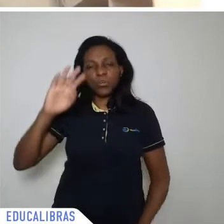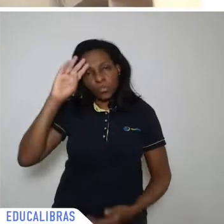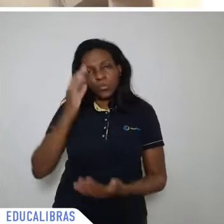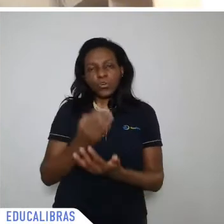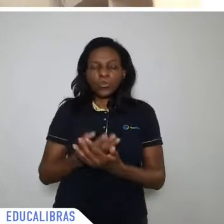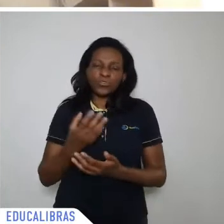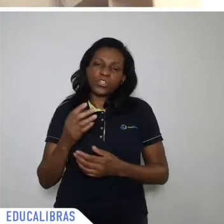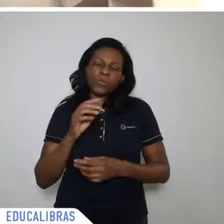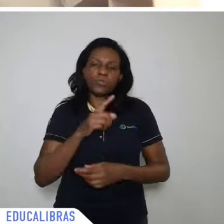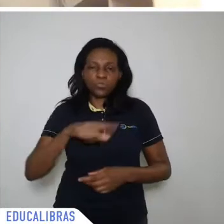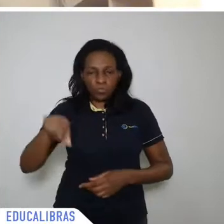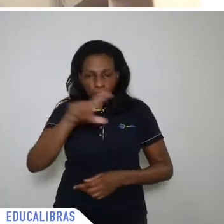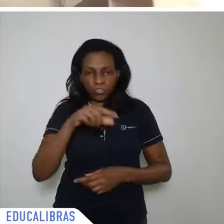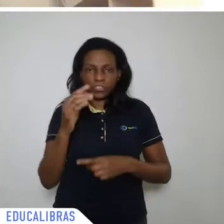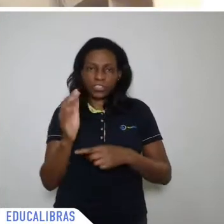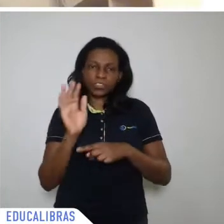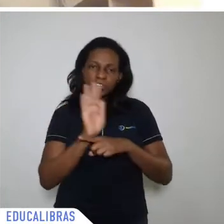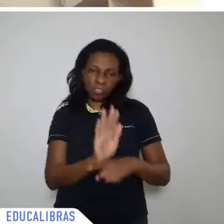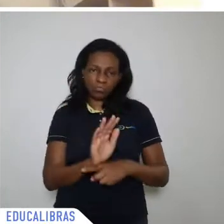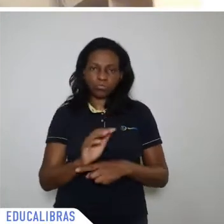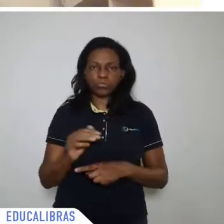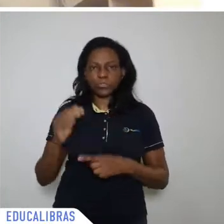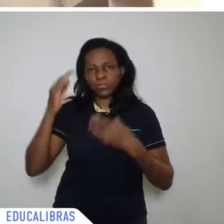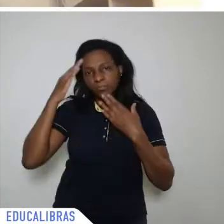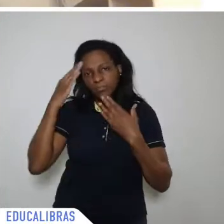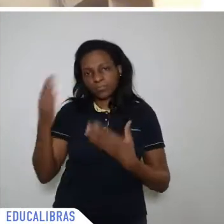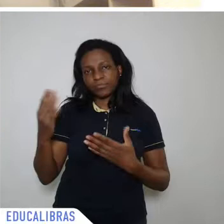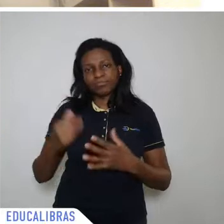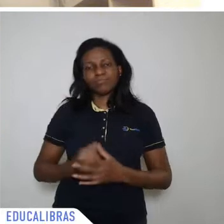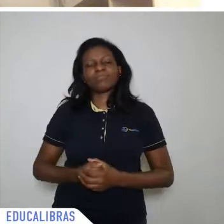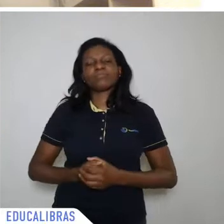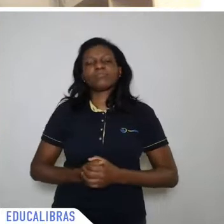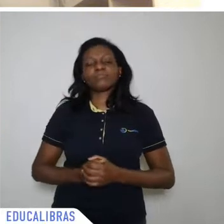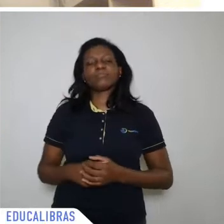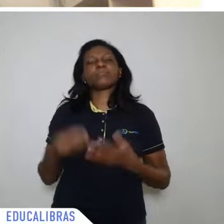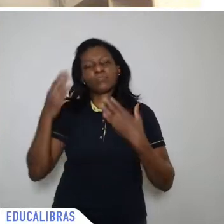racism in Brazil. So we count on you. Thank you.